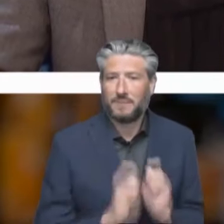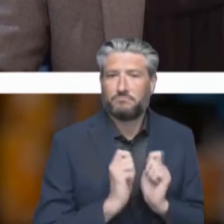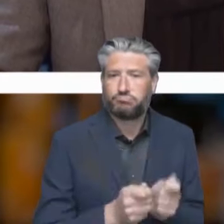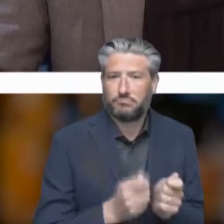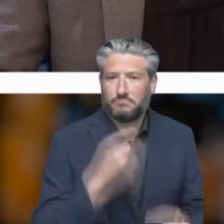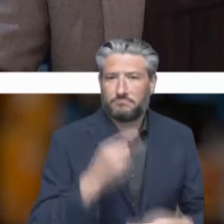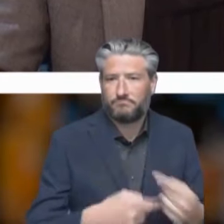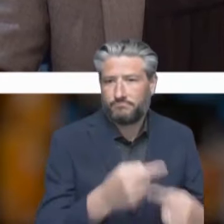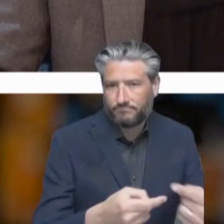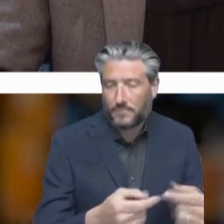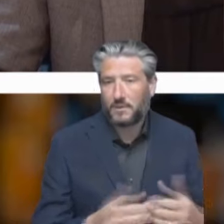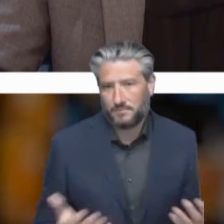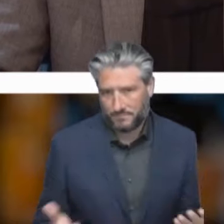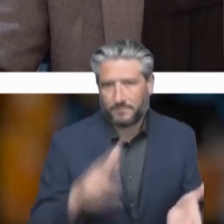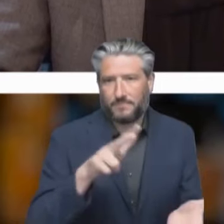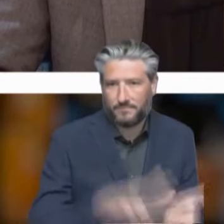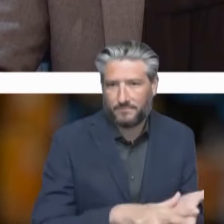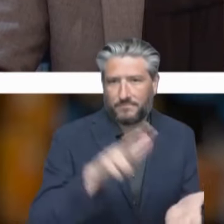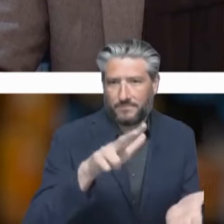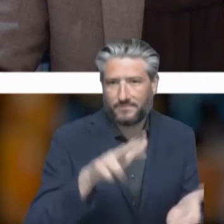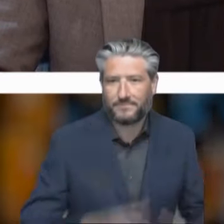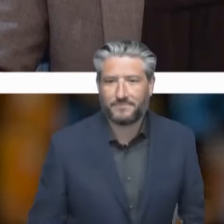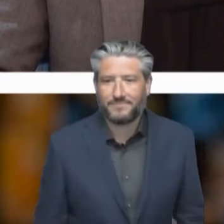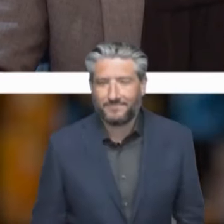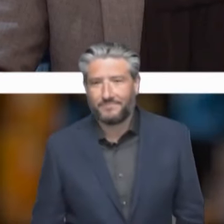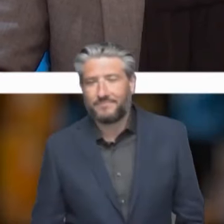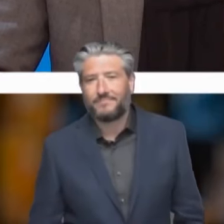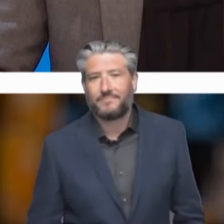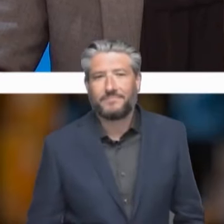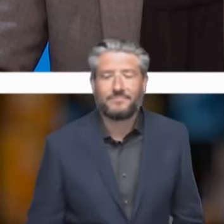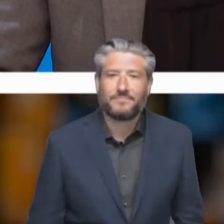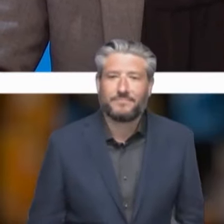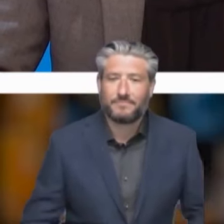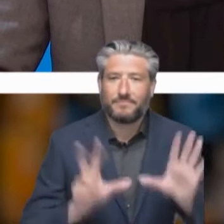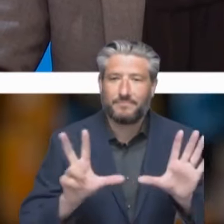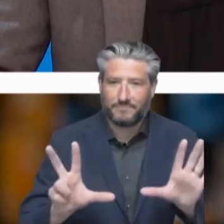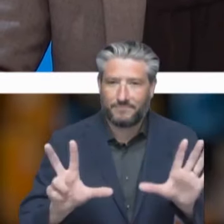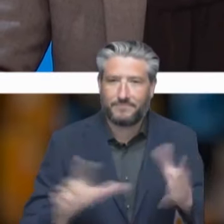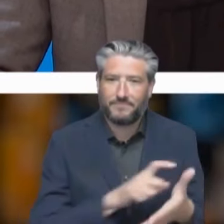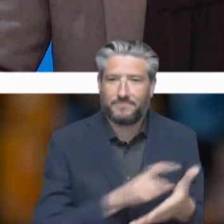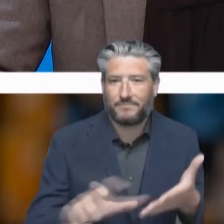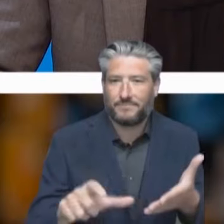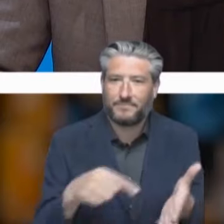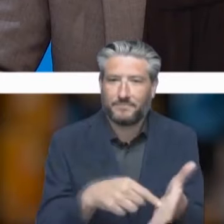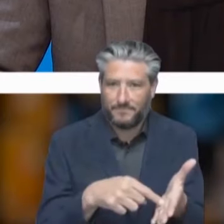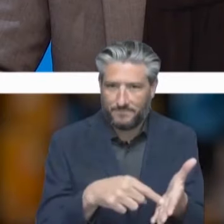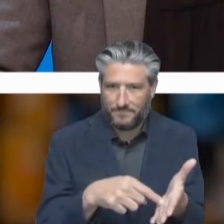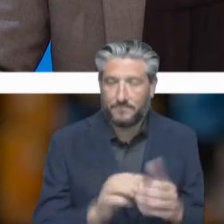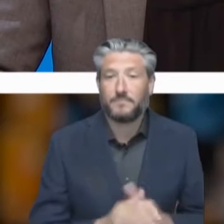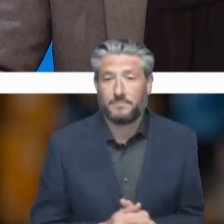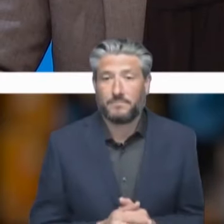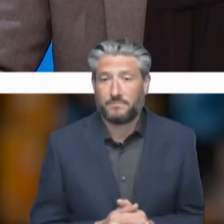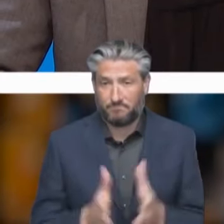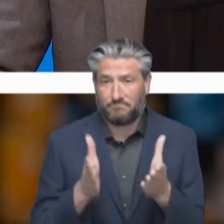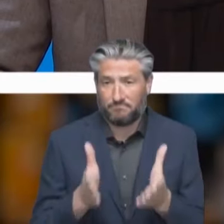of favorable votes. It is therefore adopted. The eighth resolution concerns the renewal of the mandate of